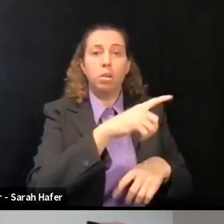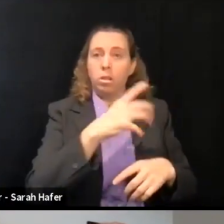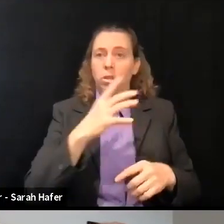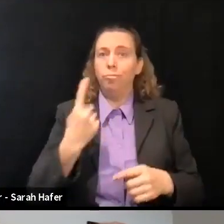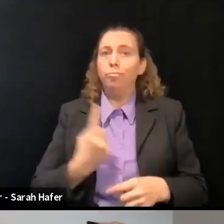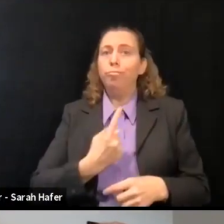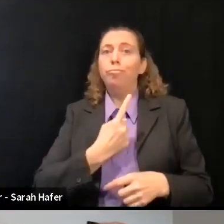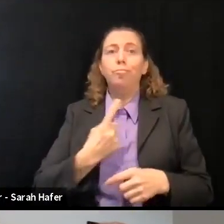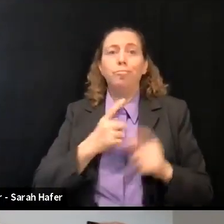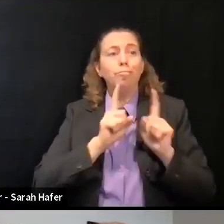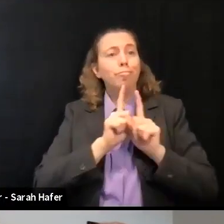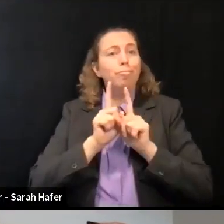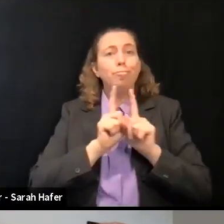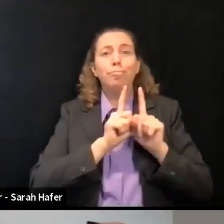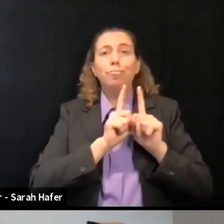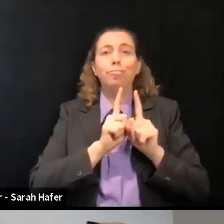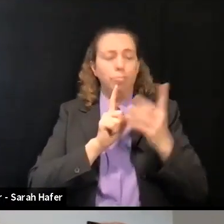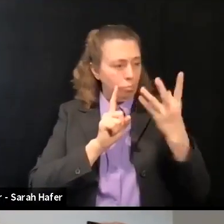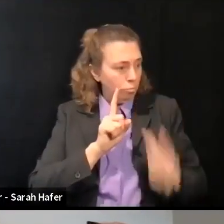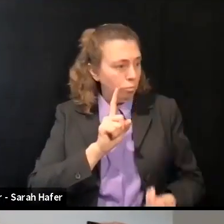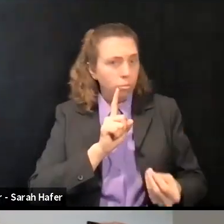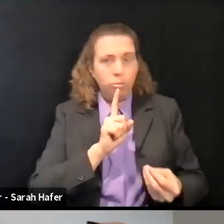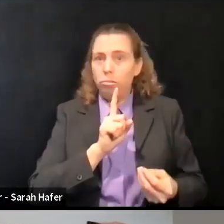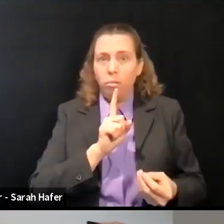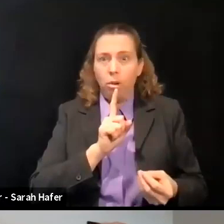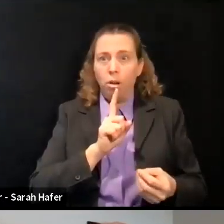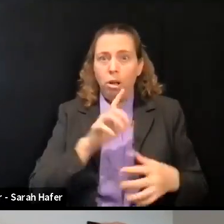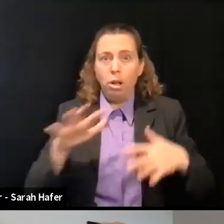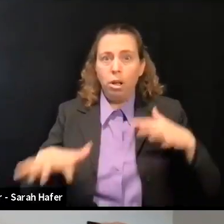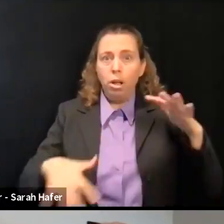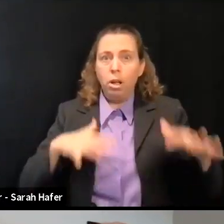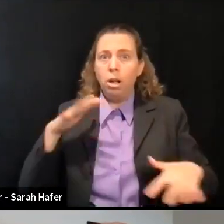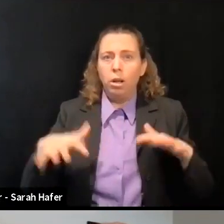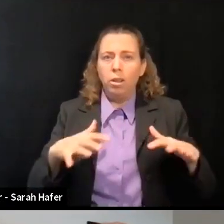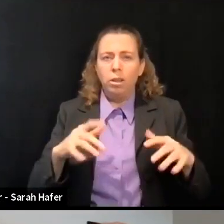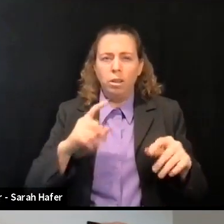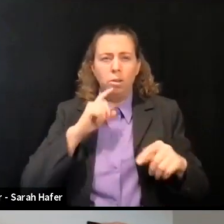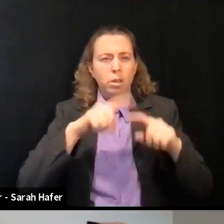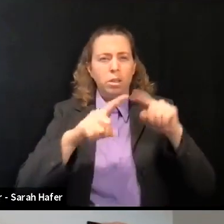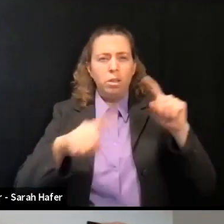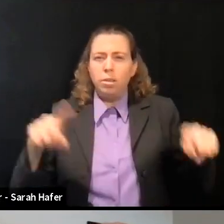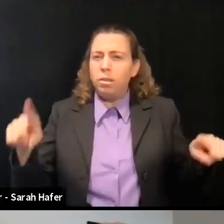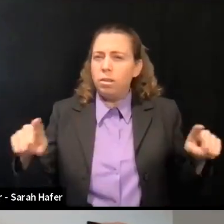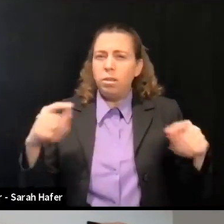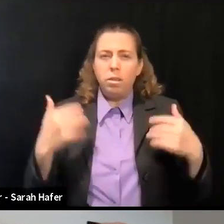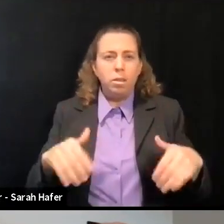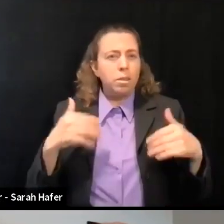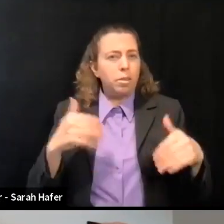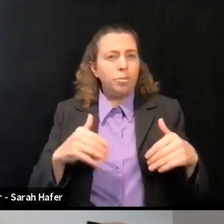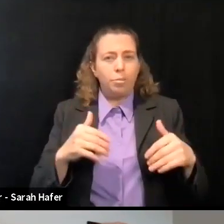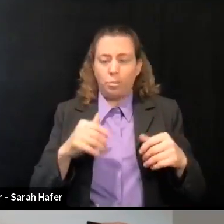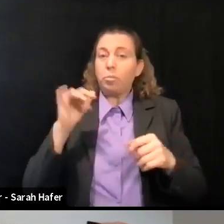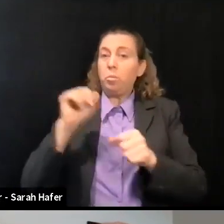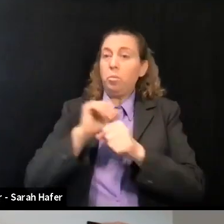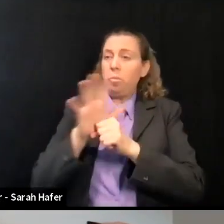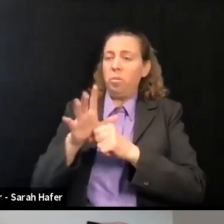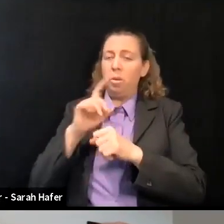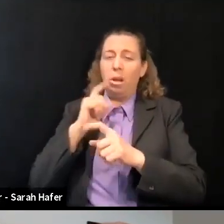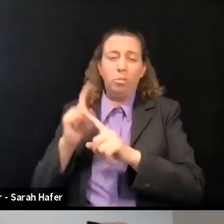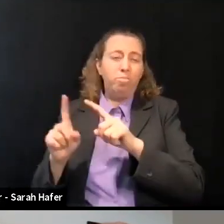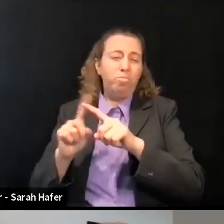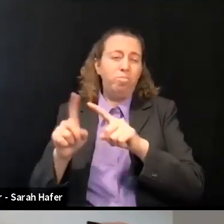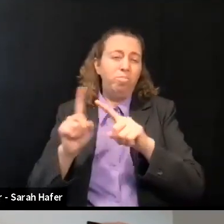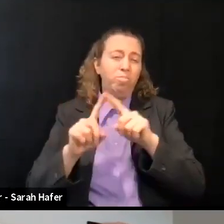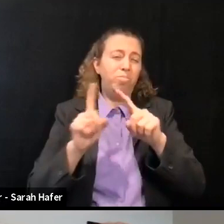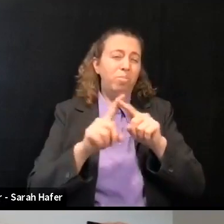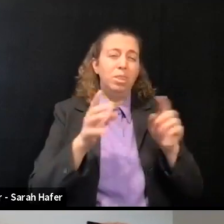drowning, especially for those affected by the pandemic. And this sense of drowning